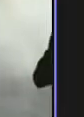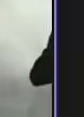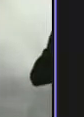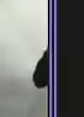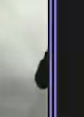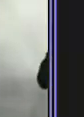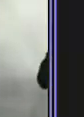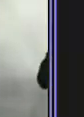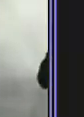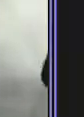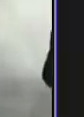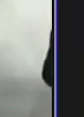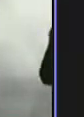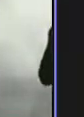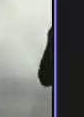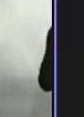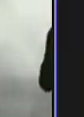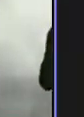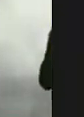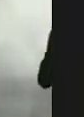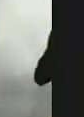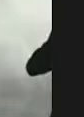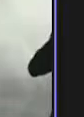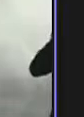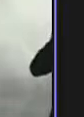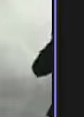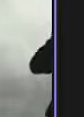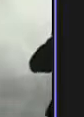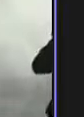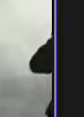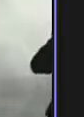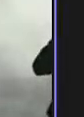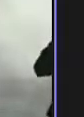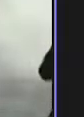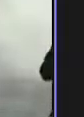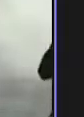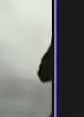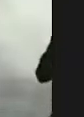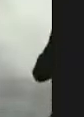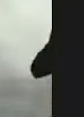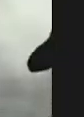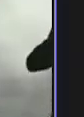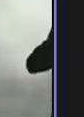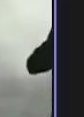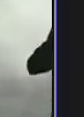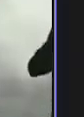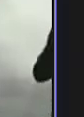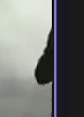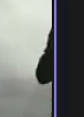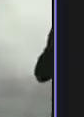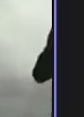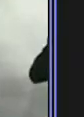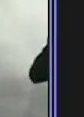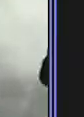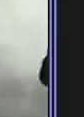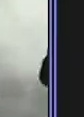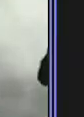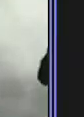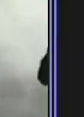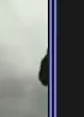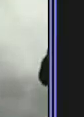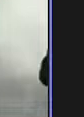police my engagement. Hello? That's a freedom of speech, Speaker. You can't police me on my